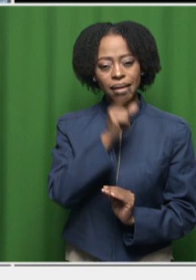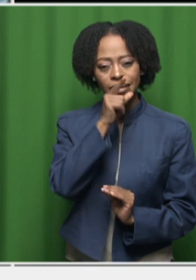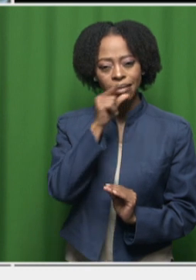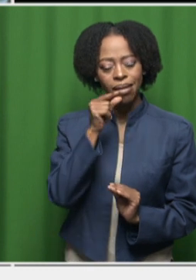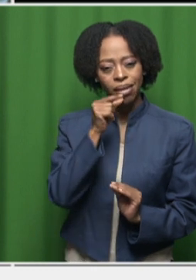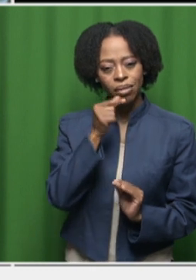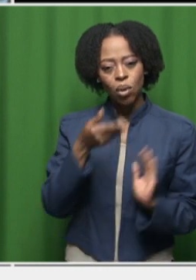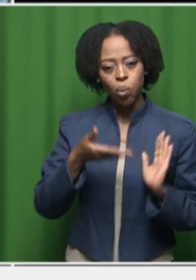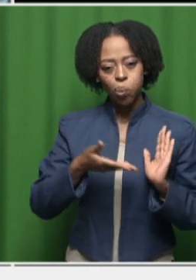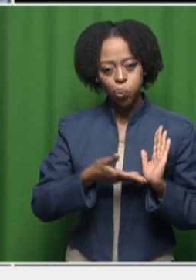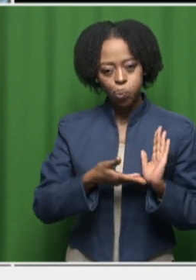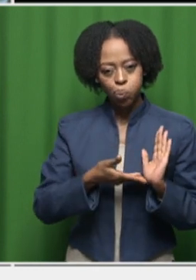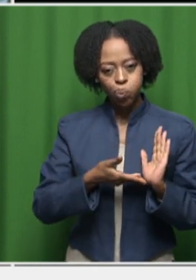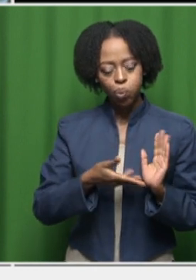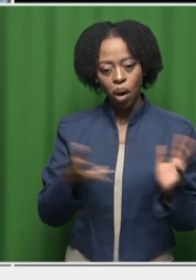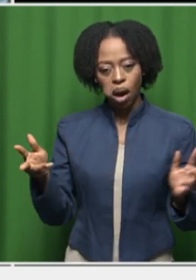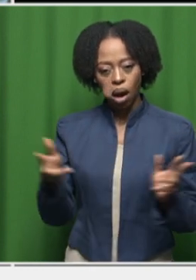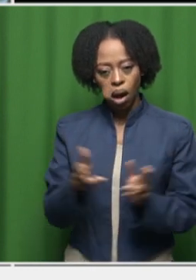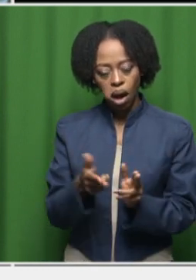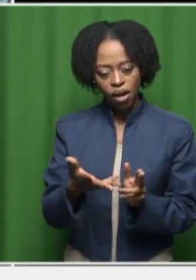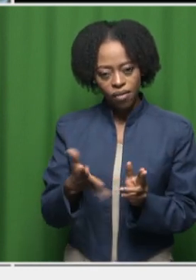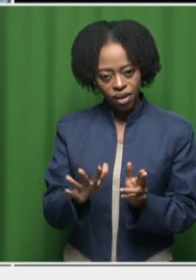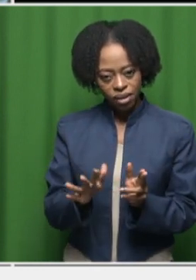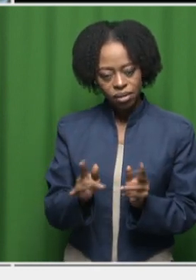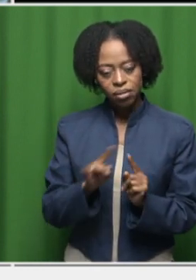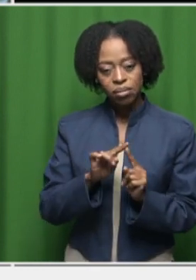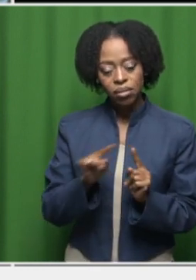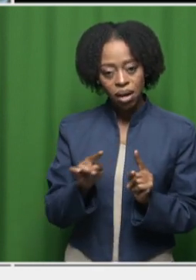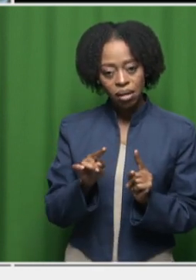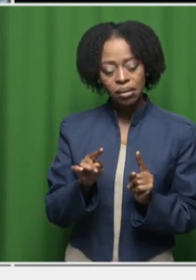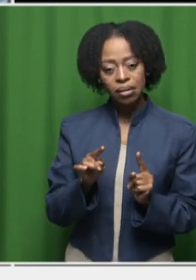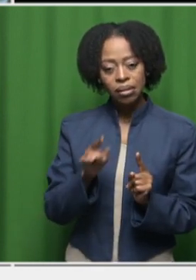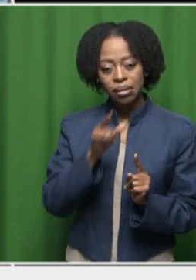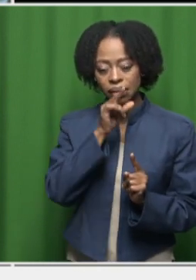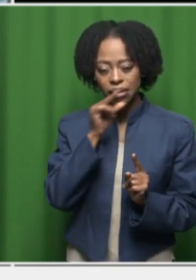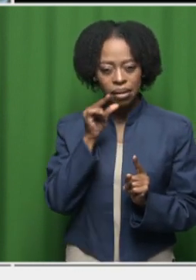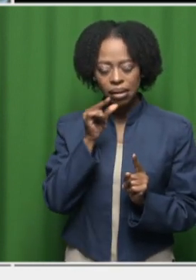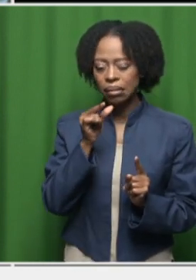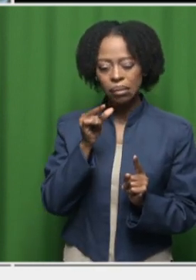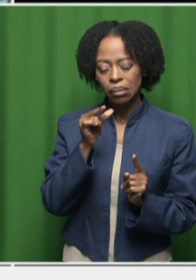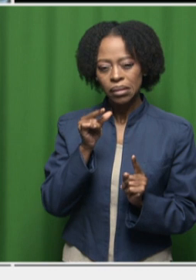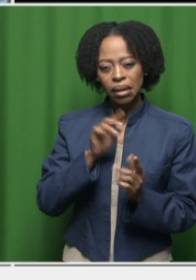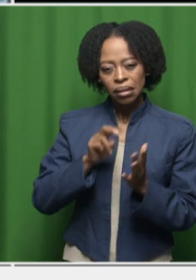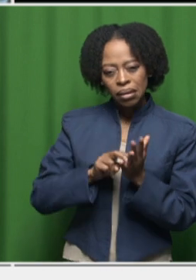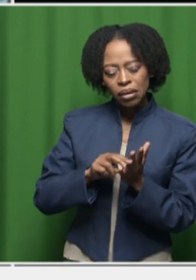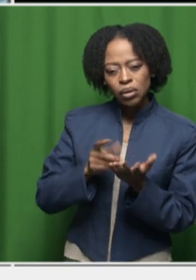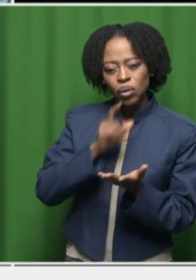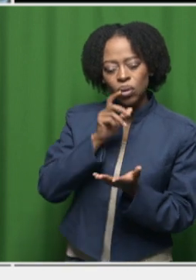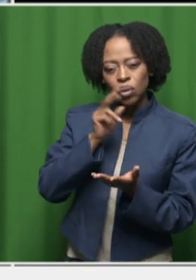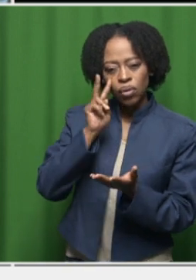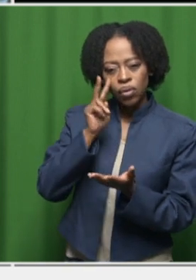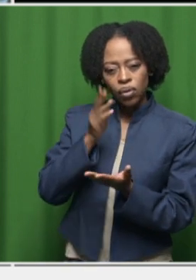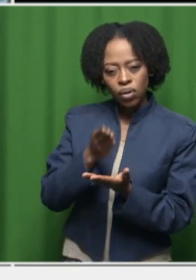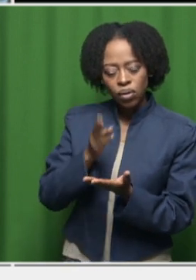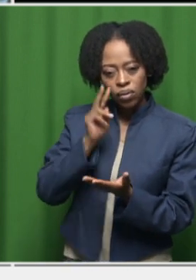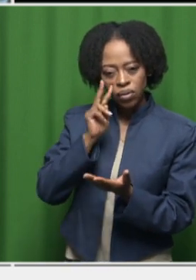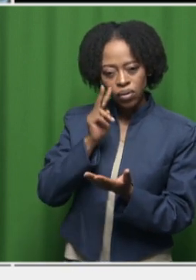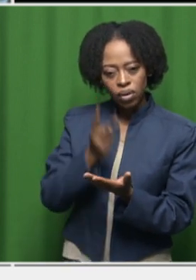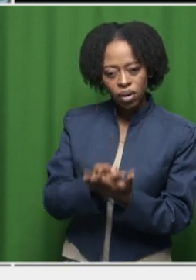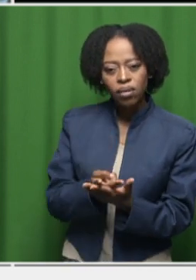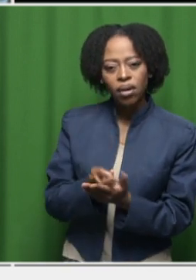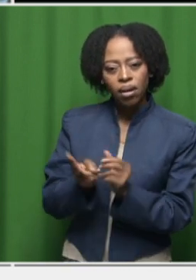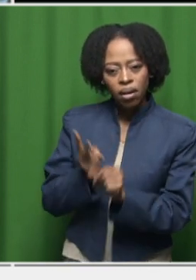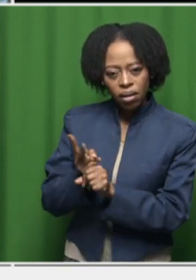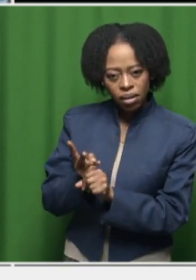names that were shortlisted that have, some cloud over their heads, for a lot of a better turn, and